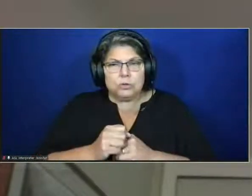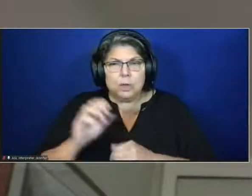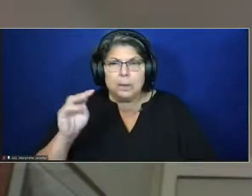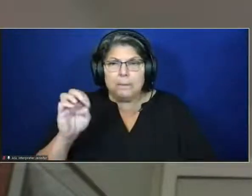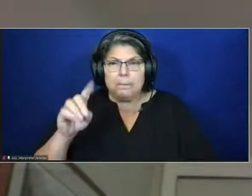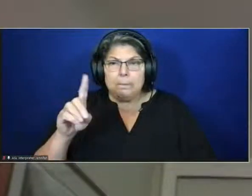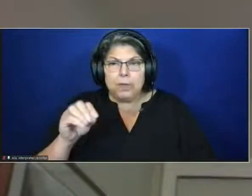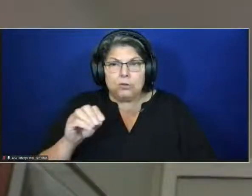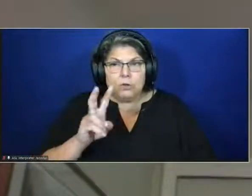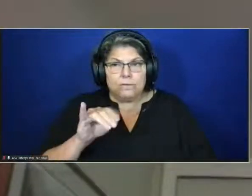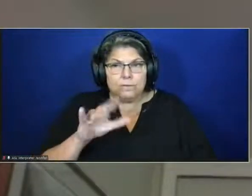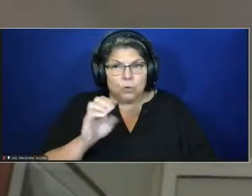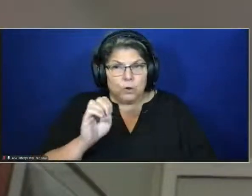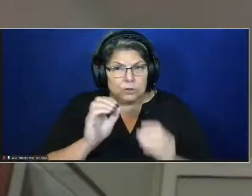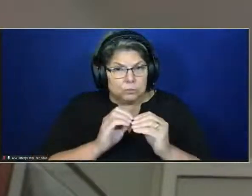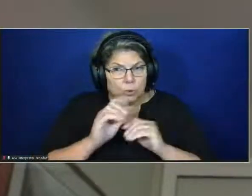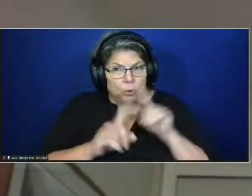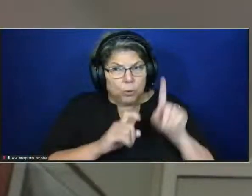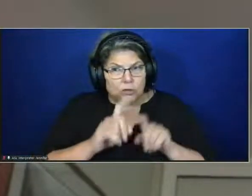questions?